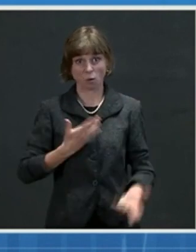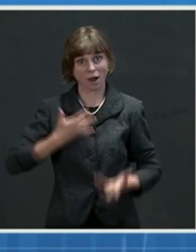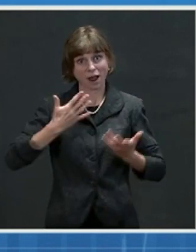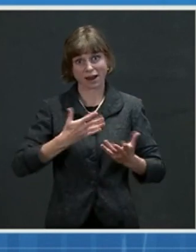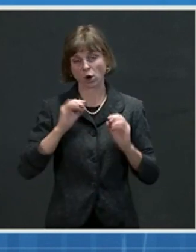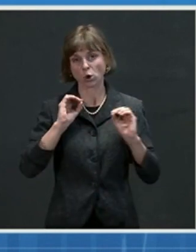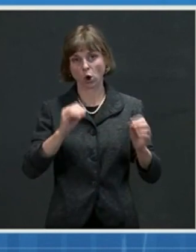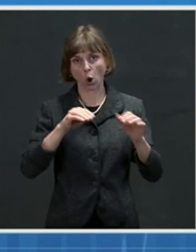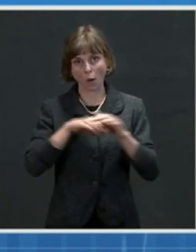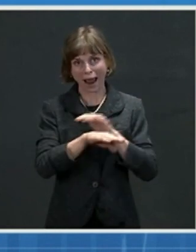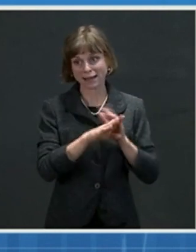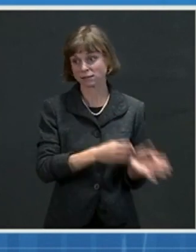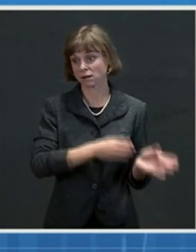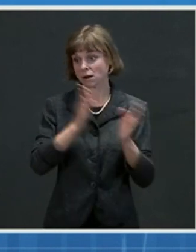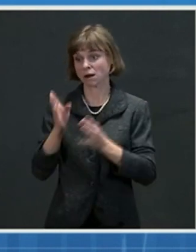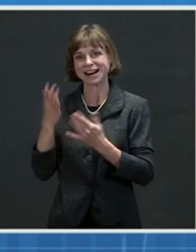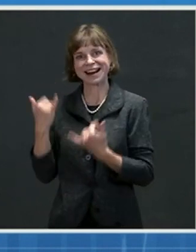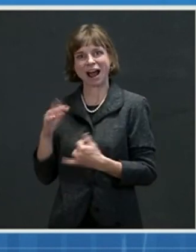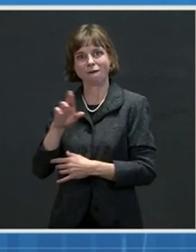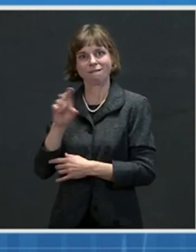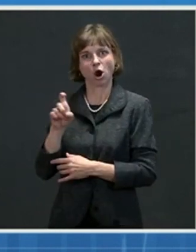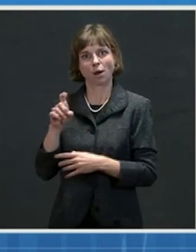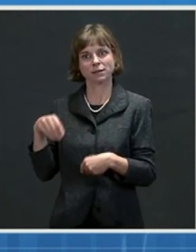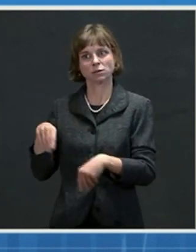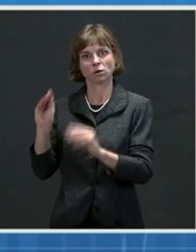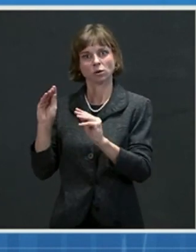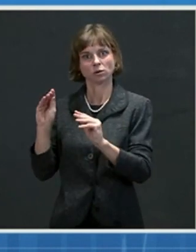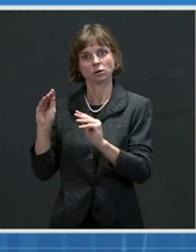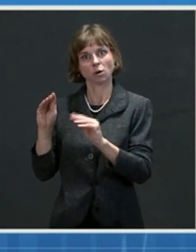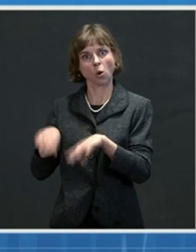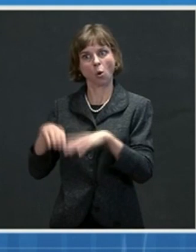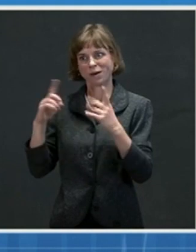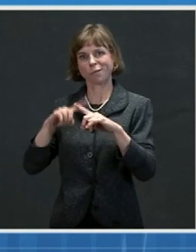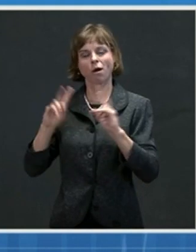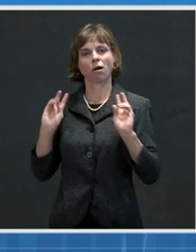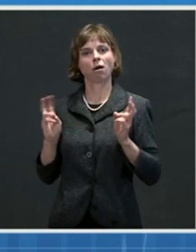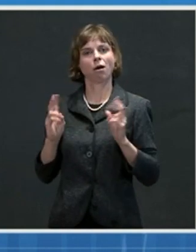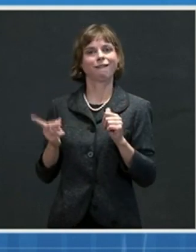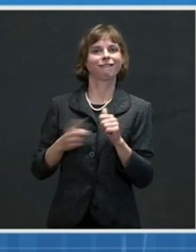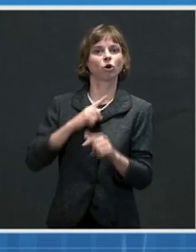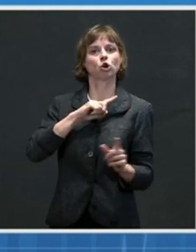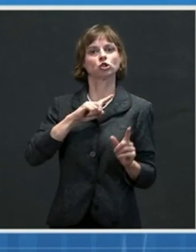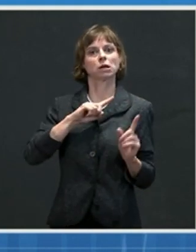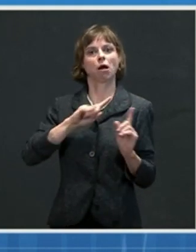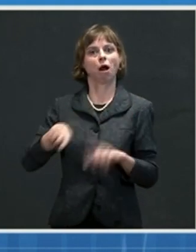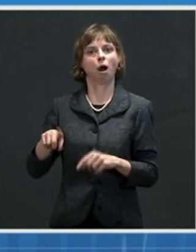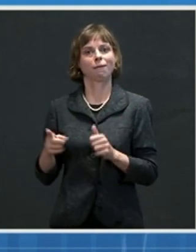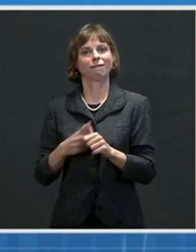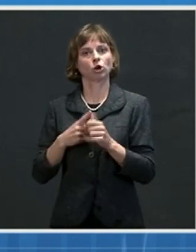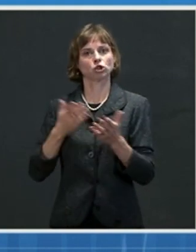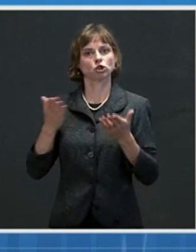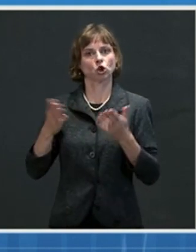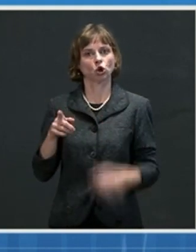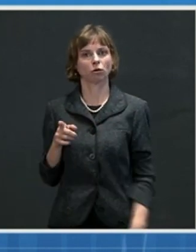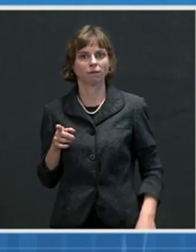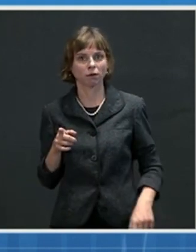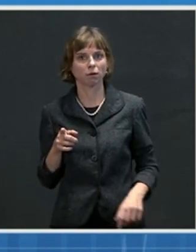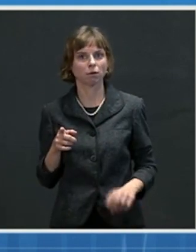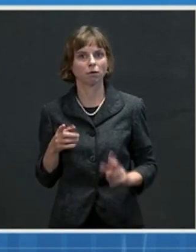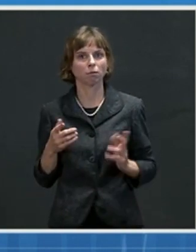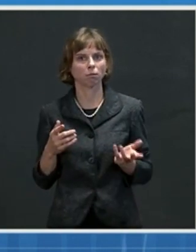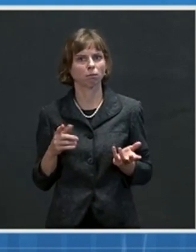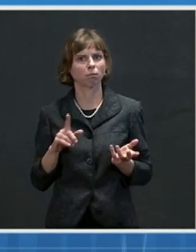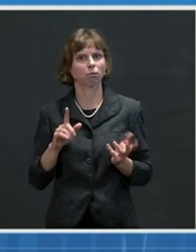now the pharmacies are opening up, but those seem to be first come, first serve. How are you going to try